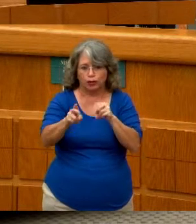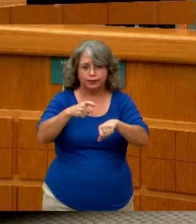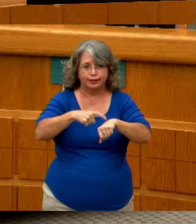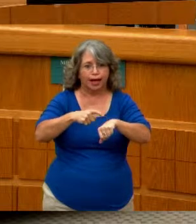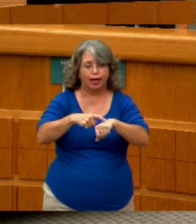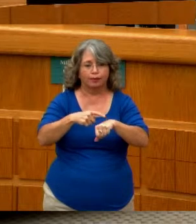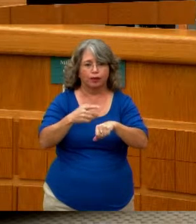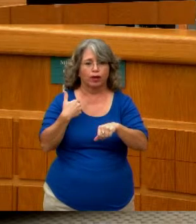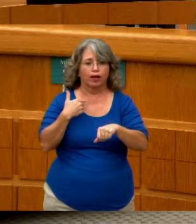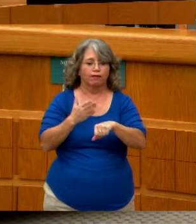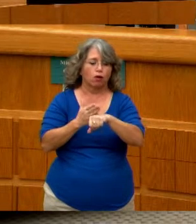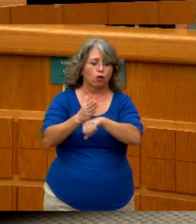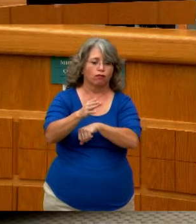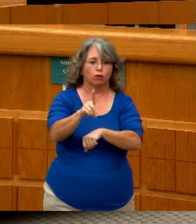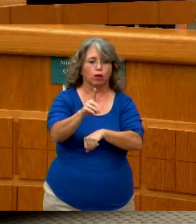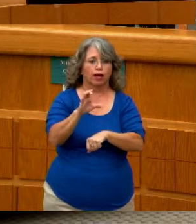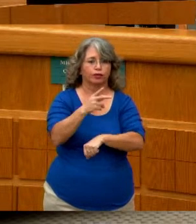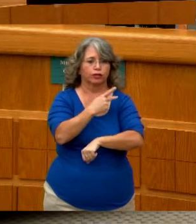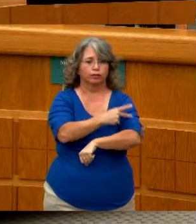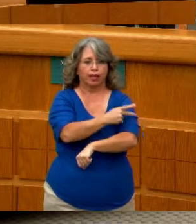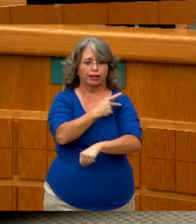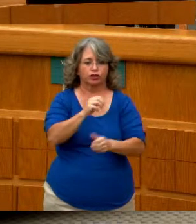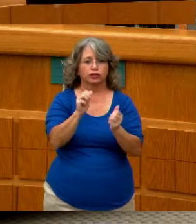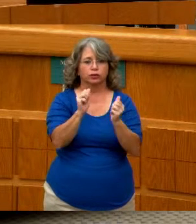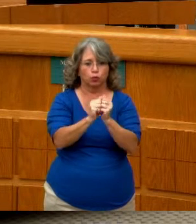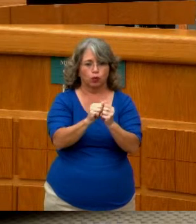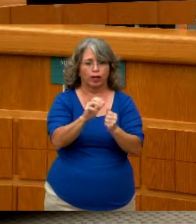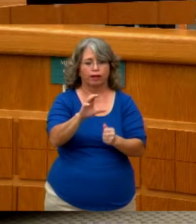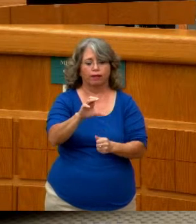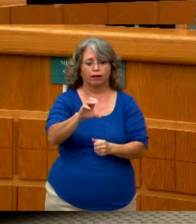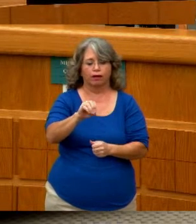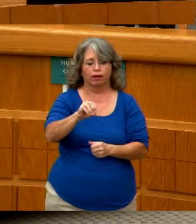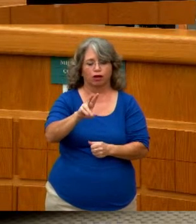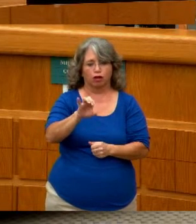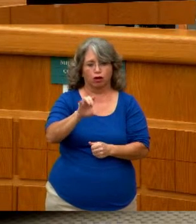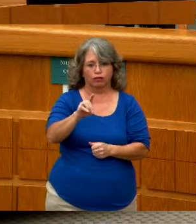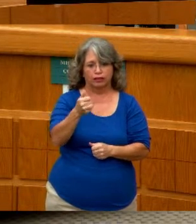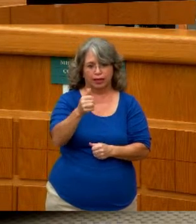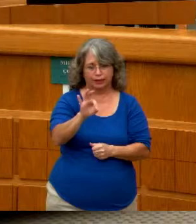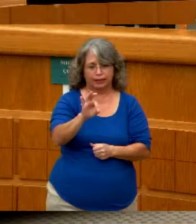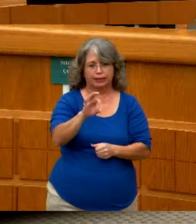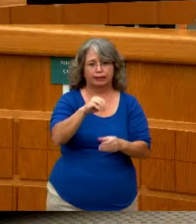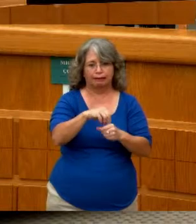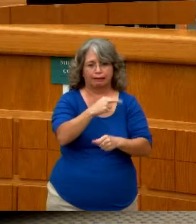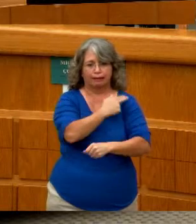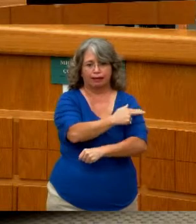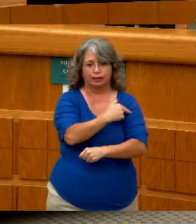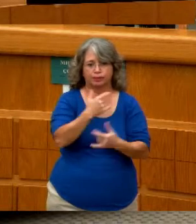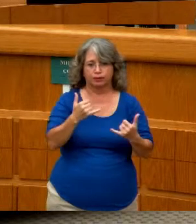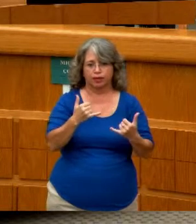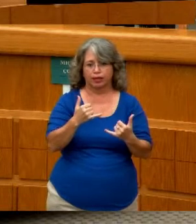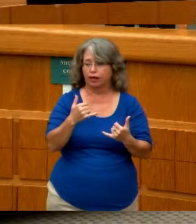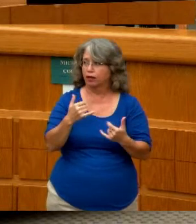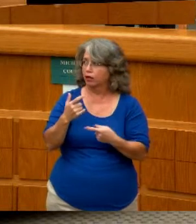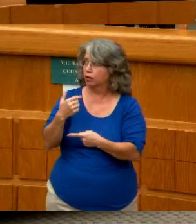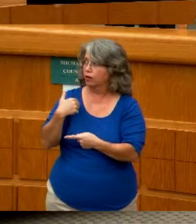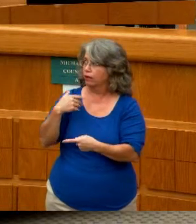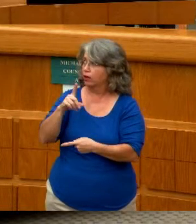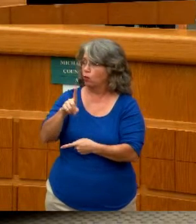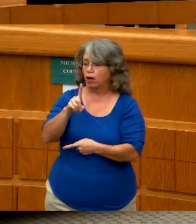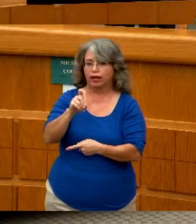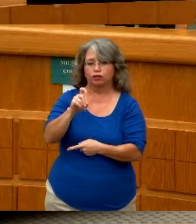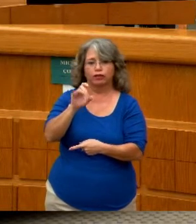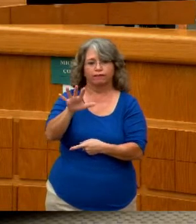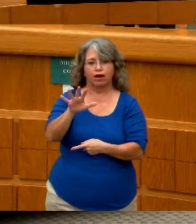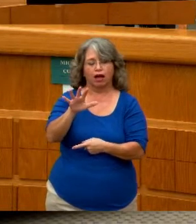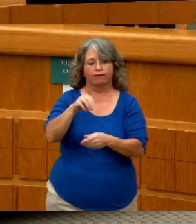in just a few weeks, we have over 100 patients with COVID-19 that are currently hospitalized in Nueces